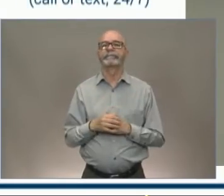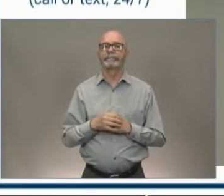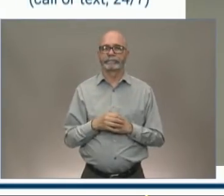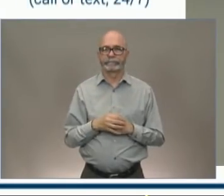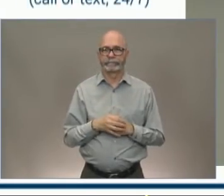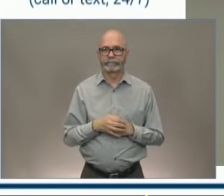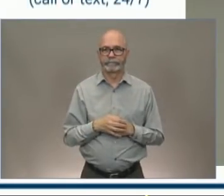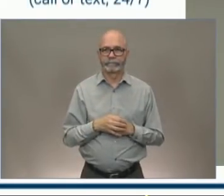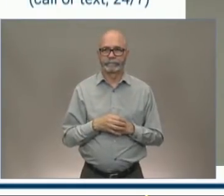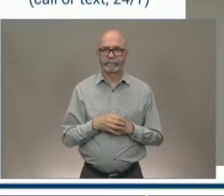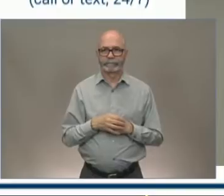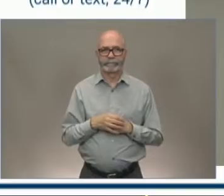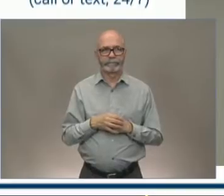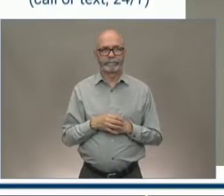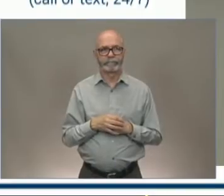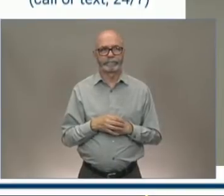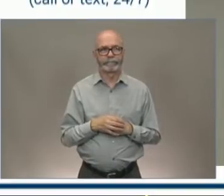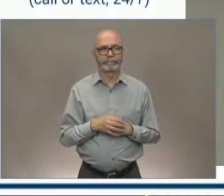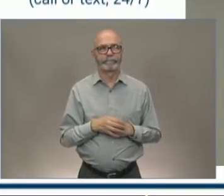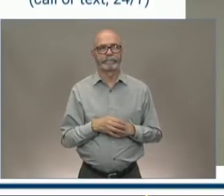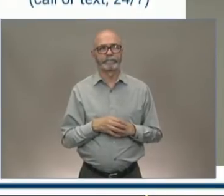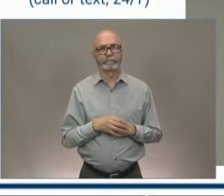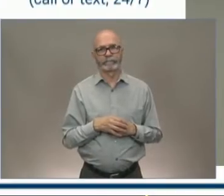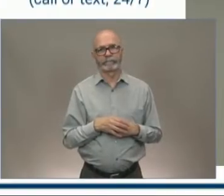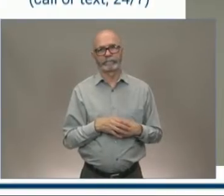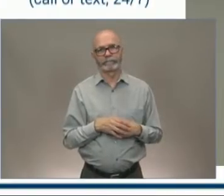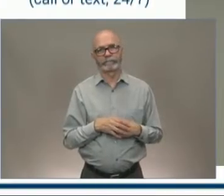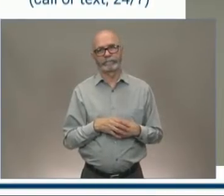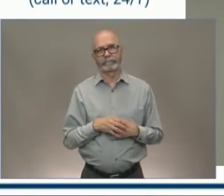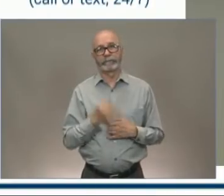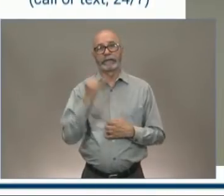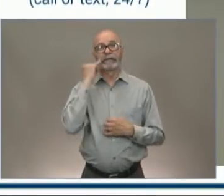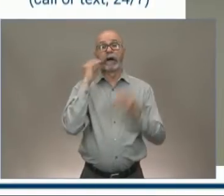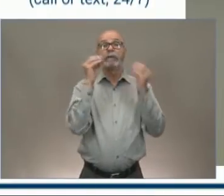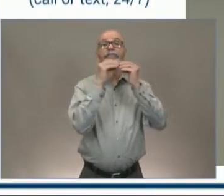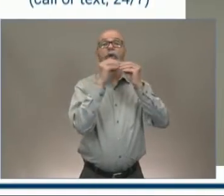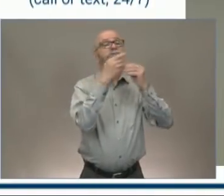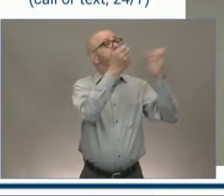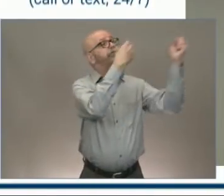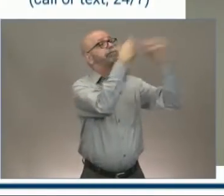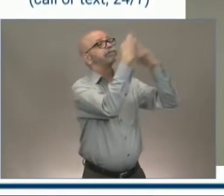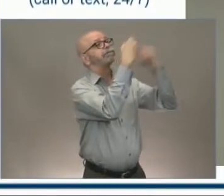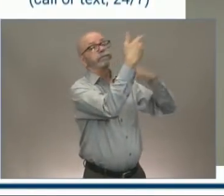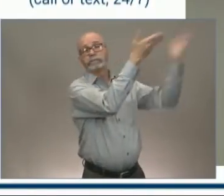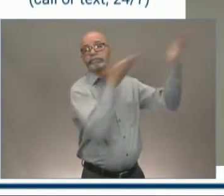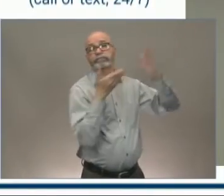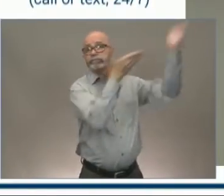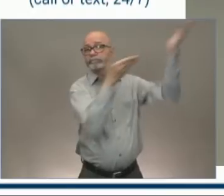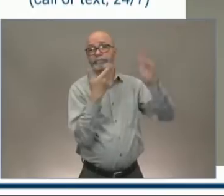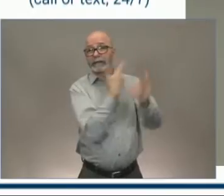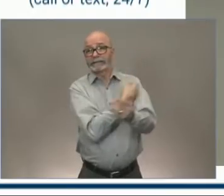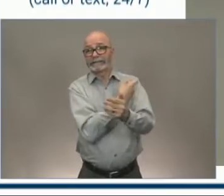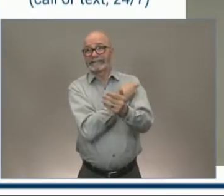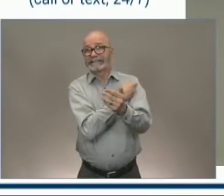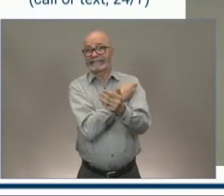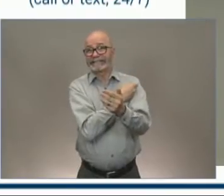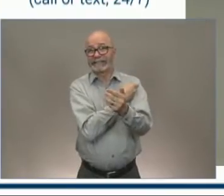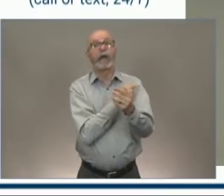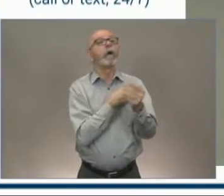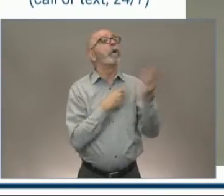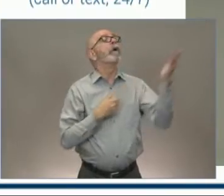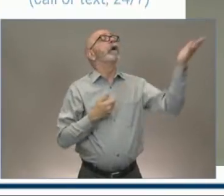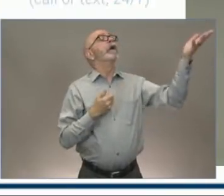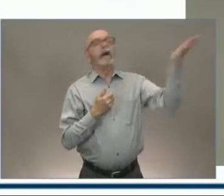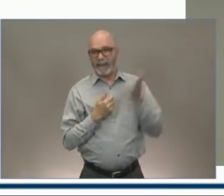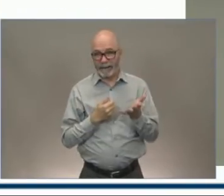And beyond that, I think, once we get large amounts of vaccine, as Dr. Watson-Creed said, when we get into a space where we